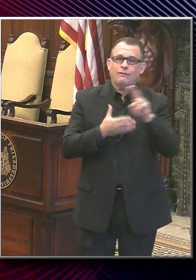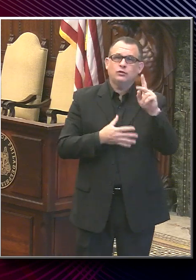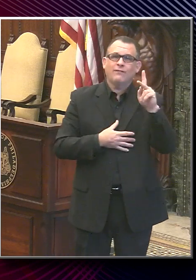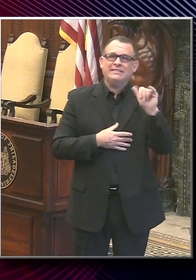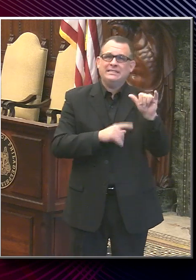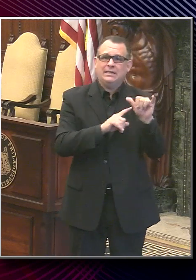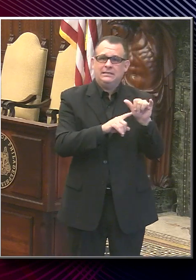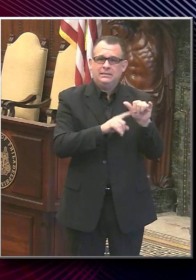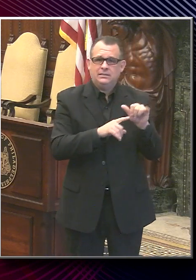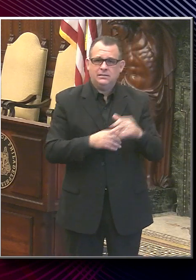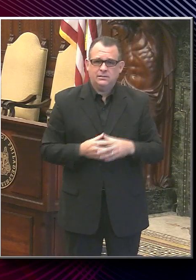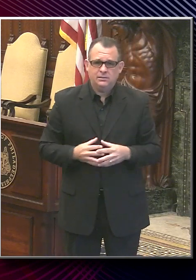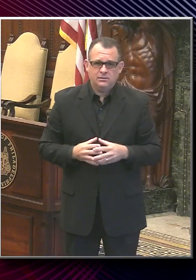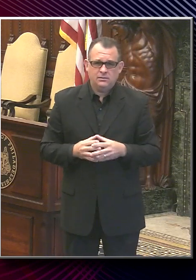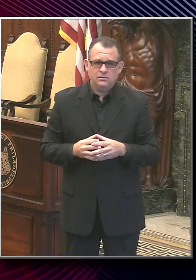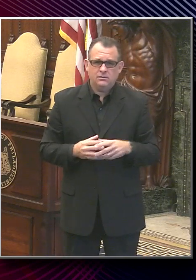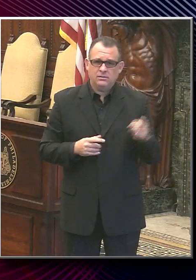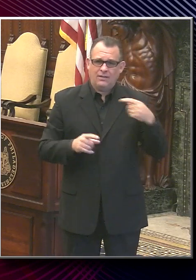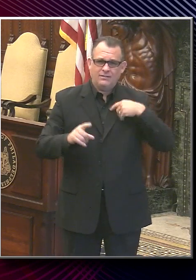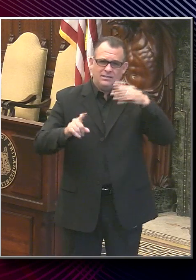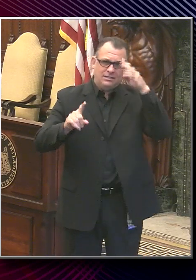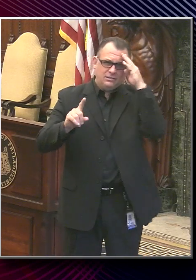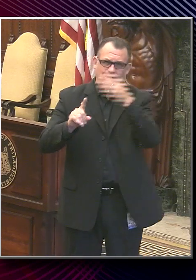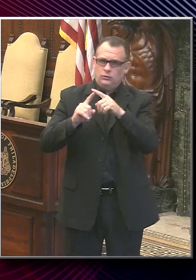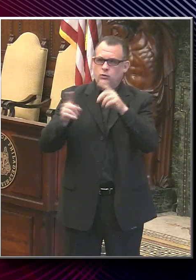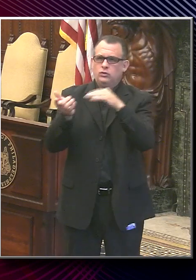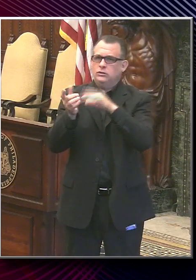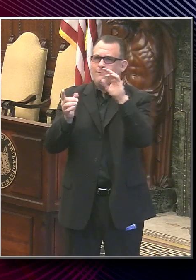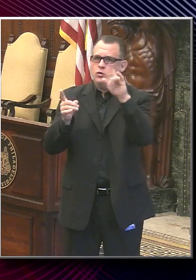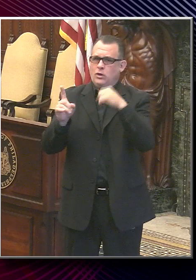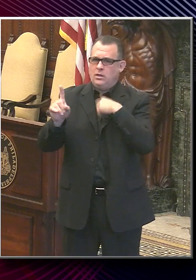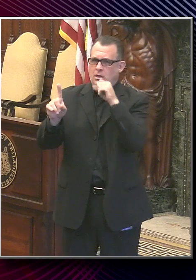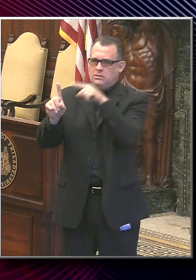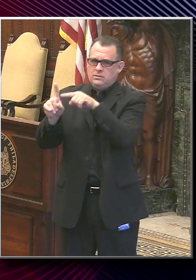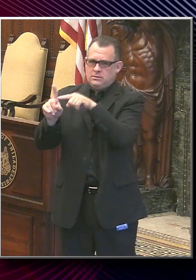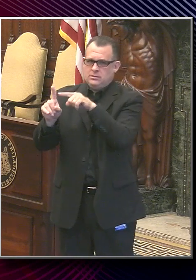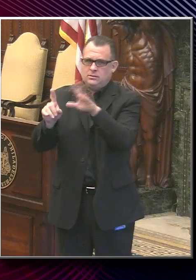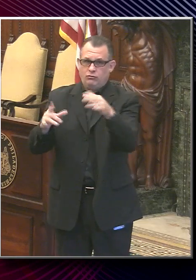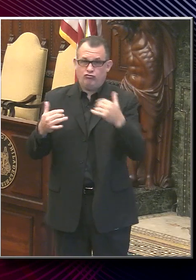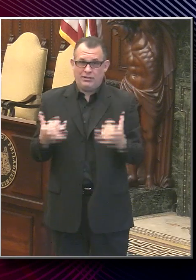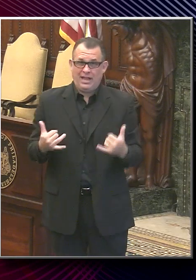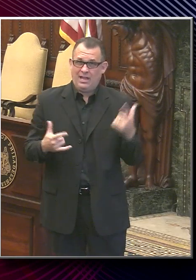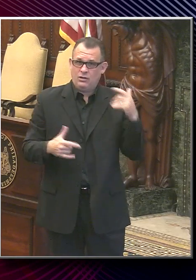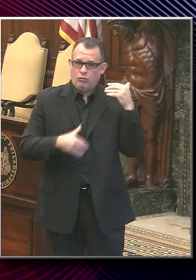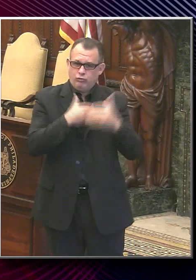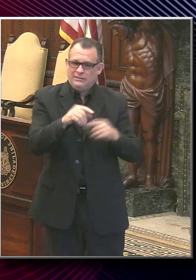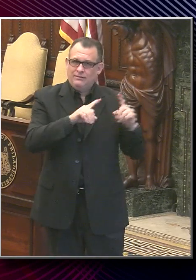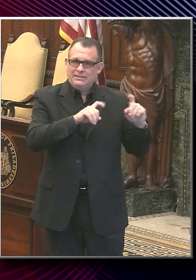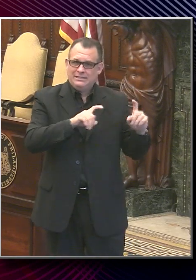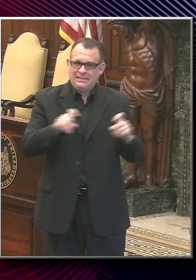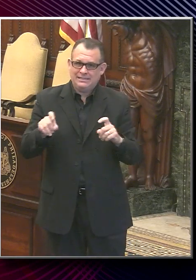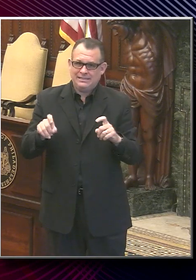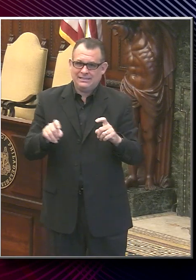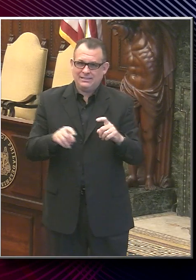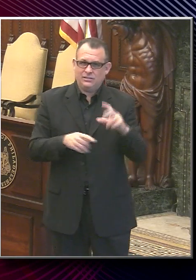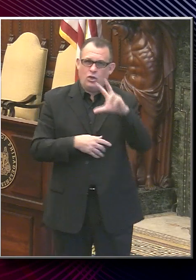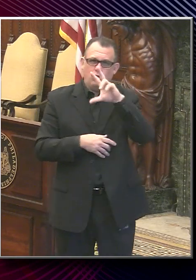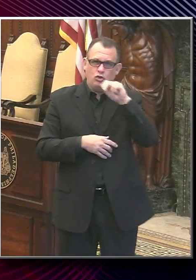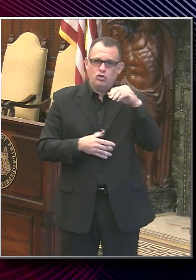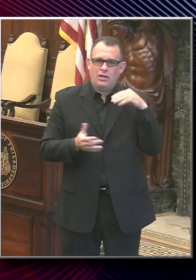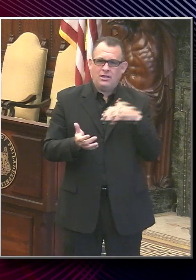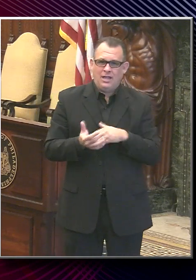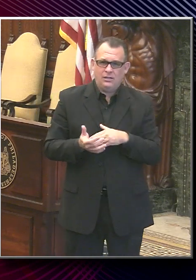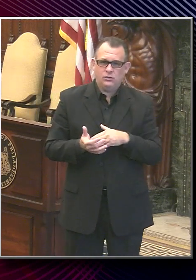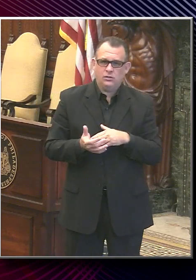and I'm directing this to Dr. Farley, the University of Kentucky is currently in the process of testing 30,000 of its